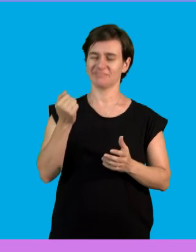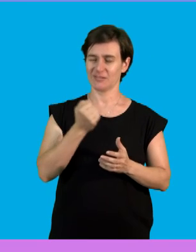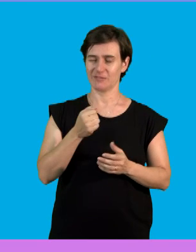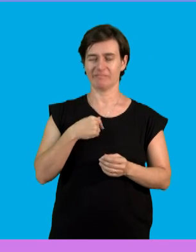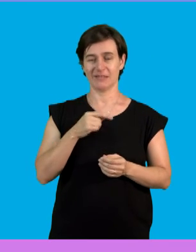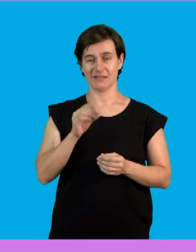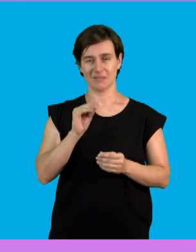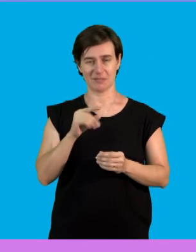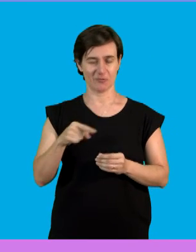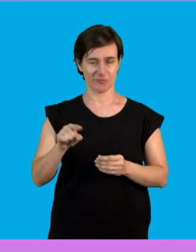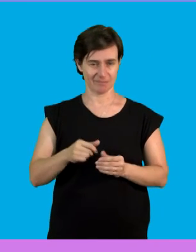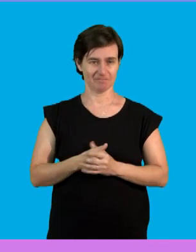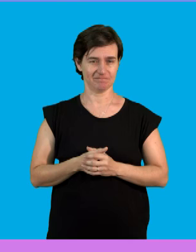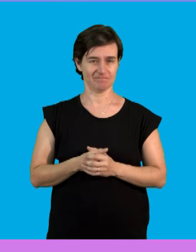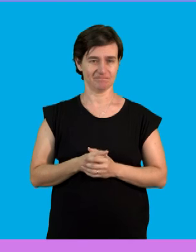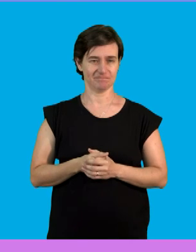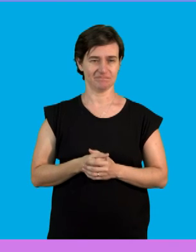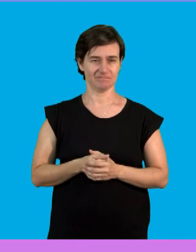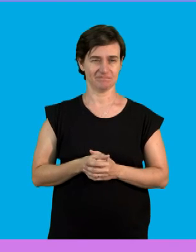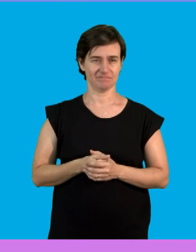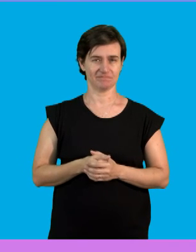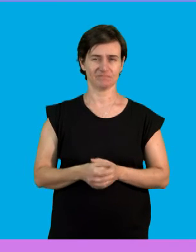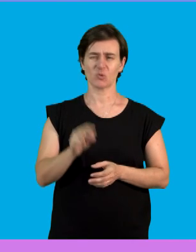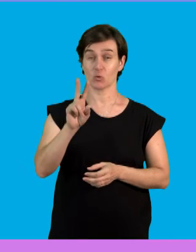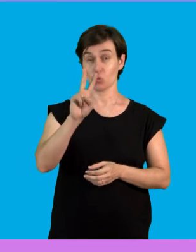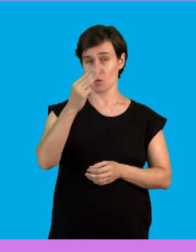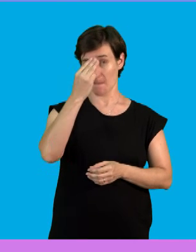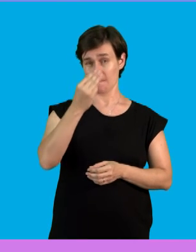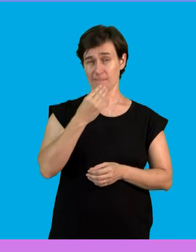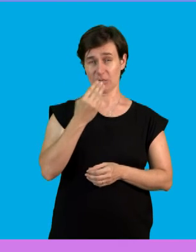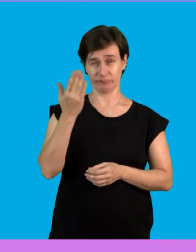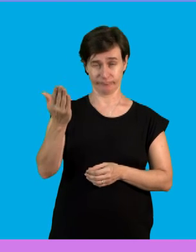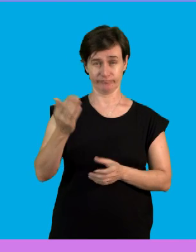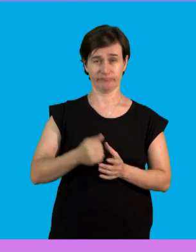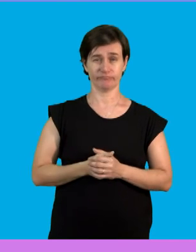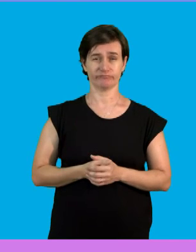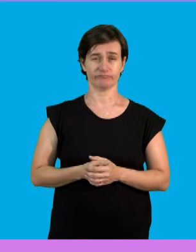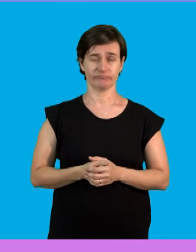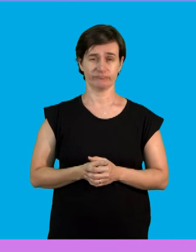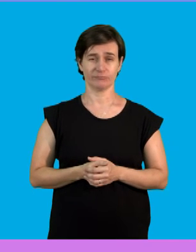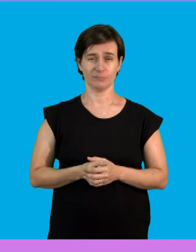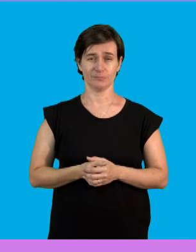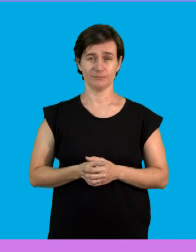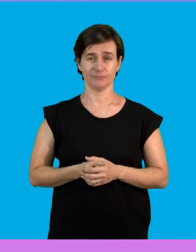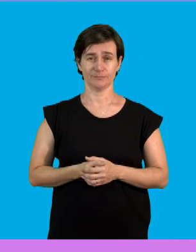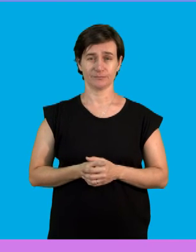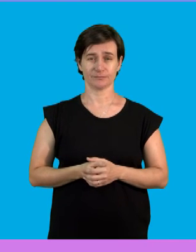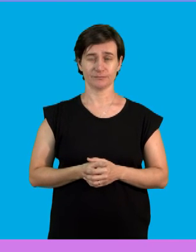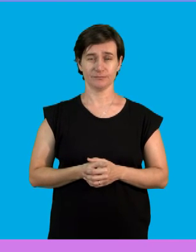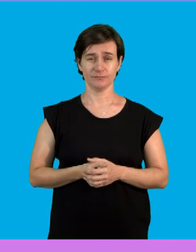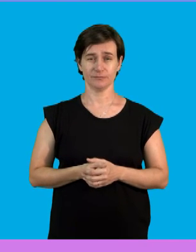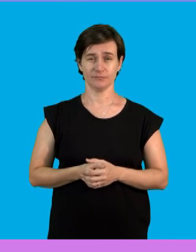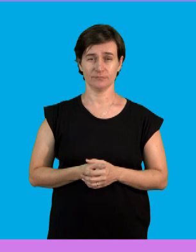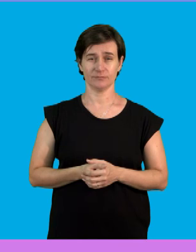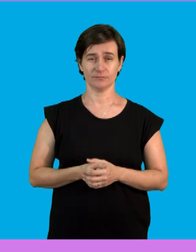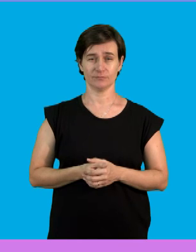Sorry about that. So let's just look at the two pictures on our right hand side. We